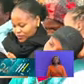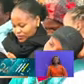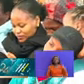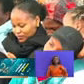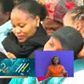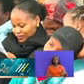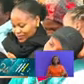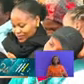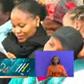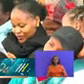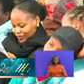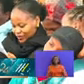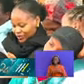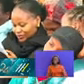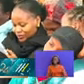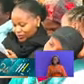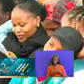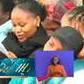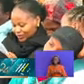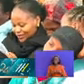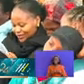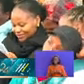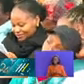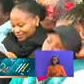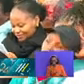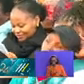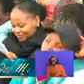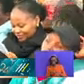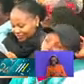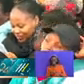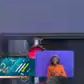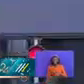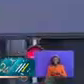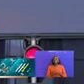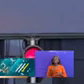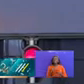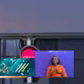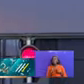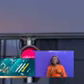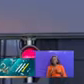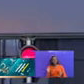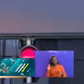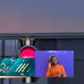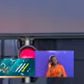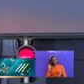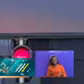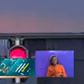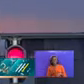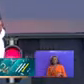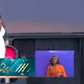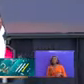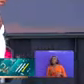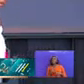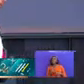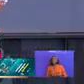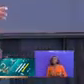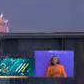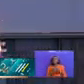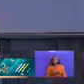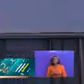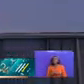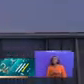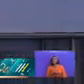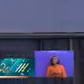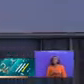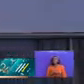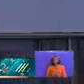creating Ms that have human ears because they are saying in future we need to breed sheep